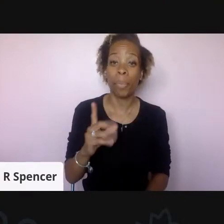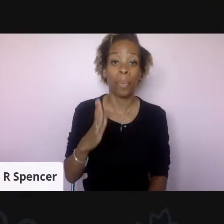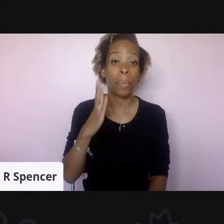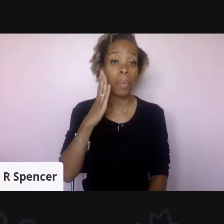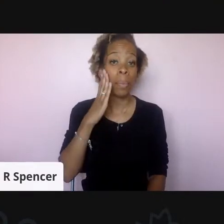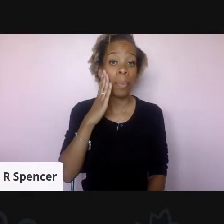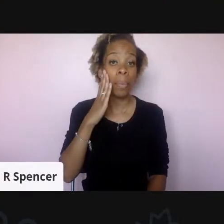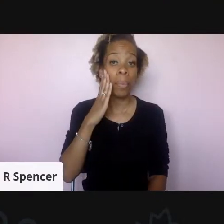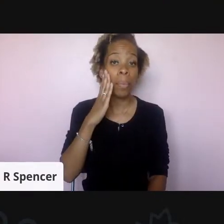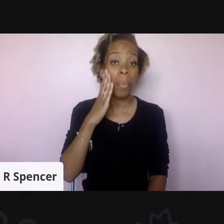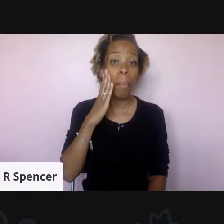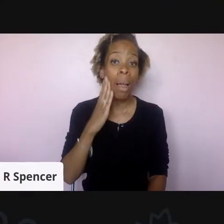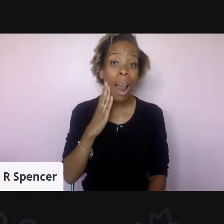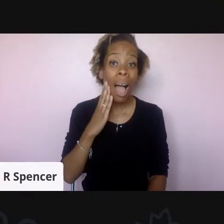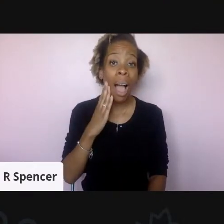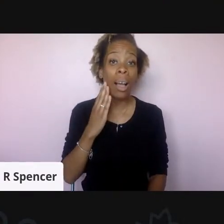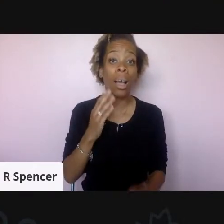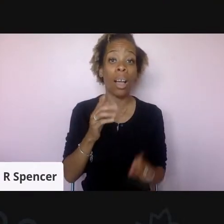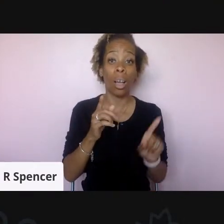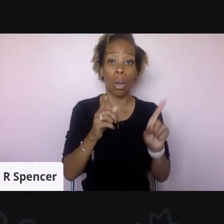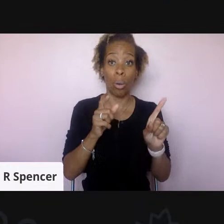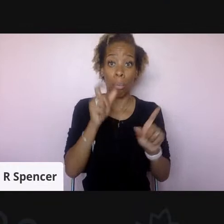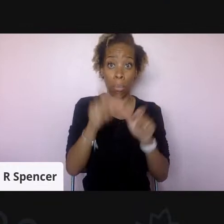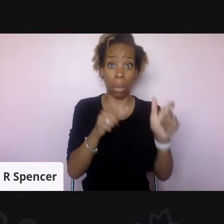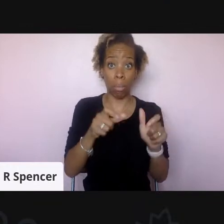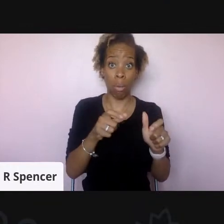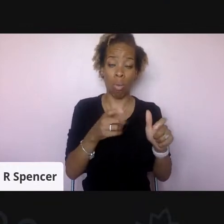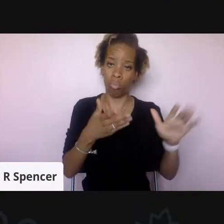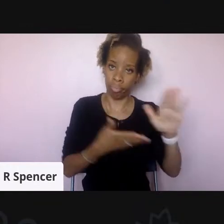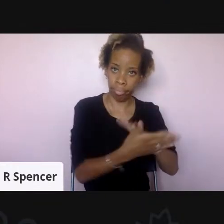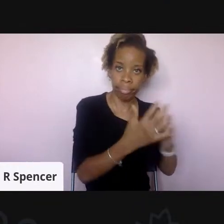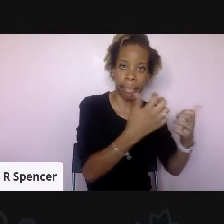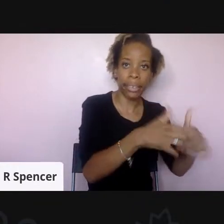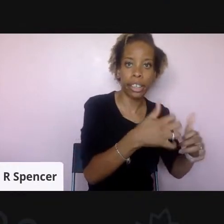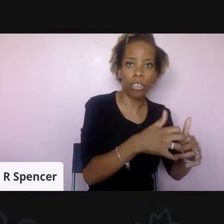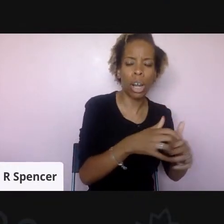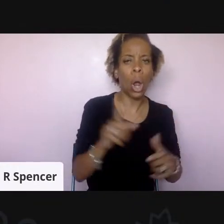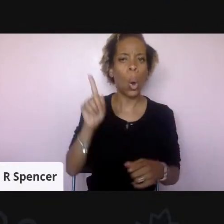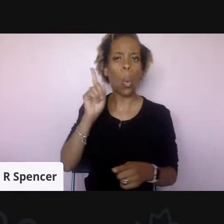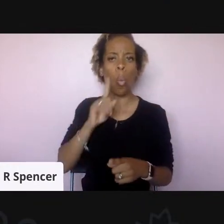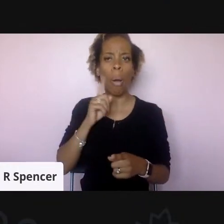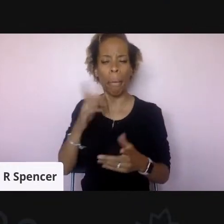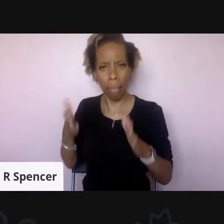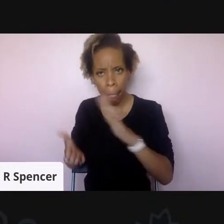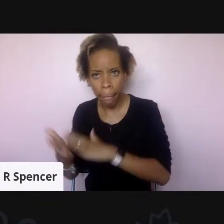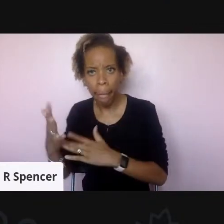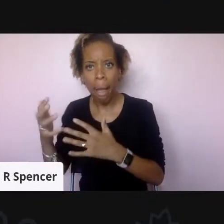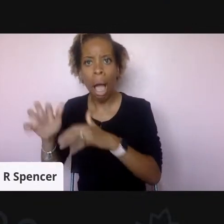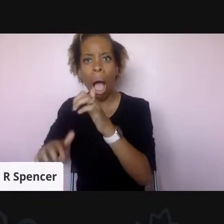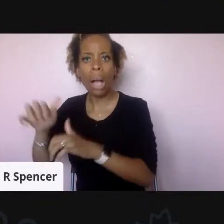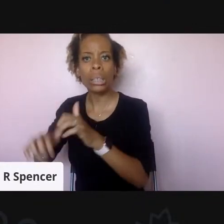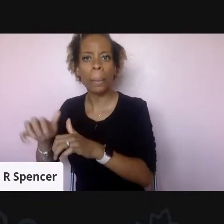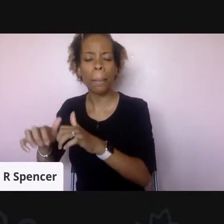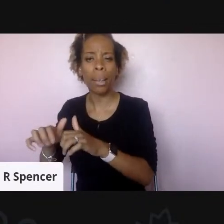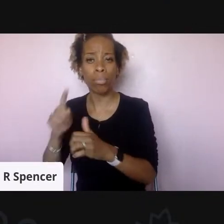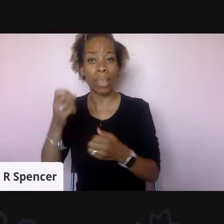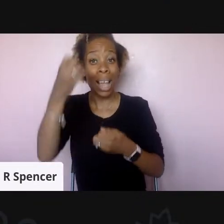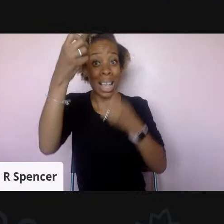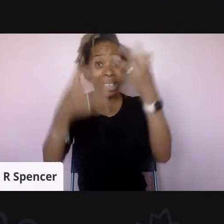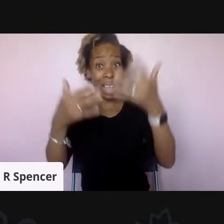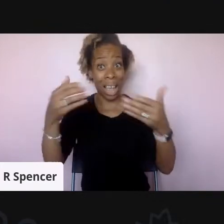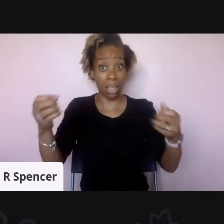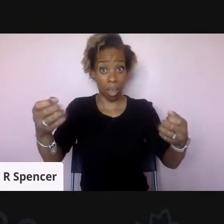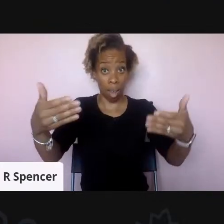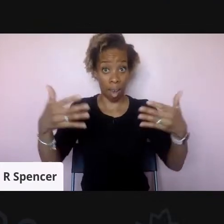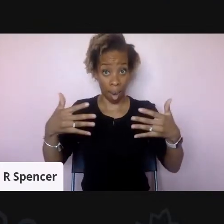in engineering, whilst women could be employed in admin. Data would show employment stats for both